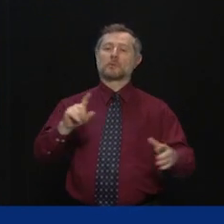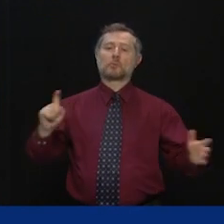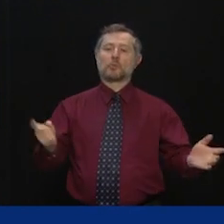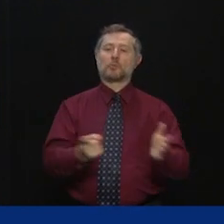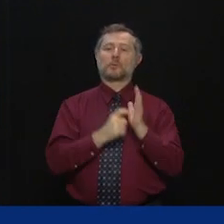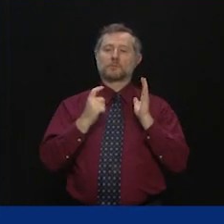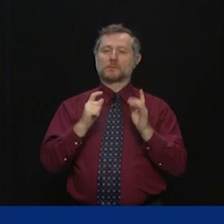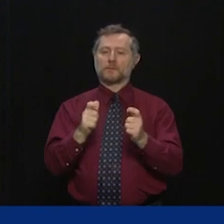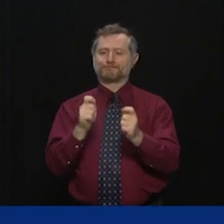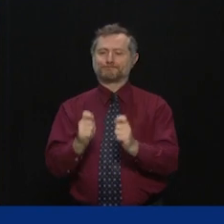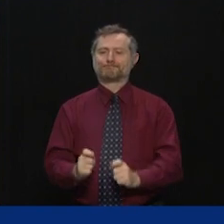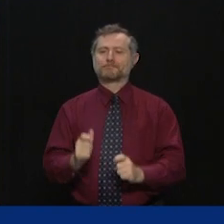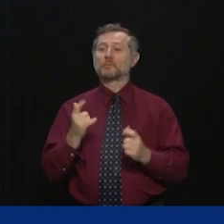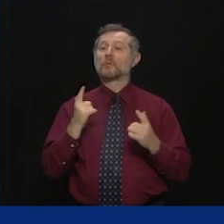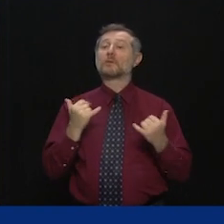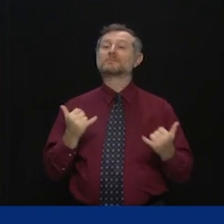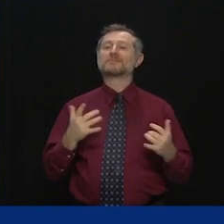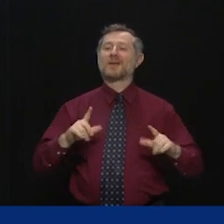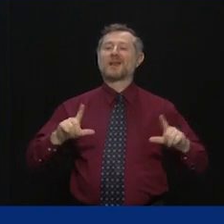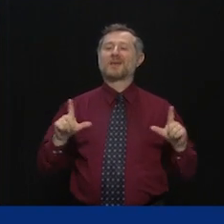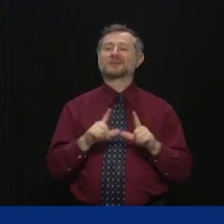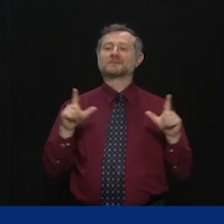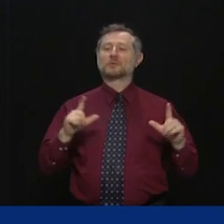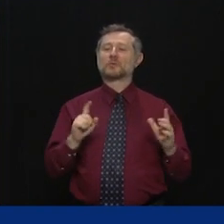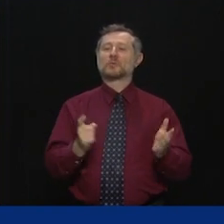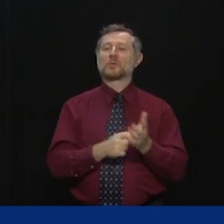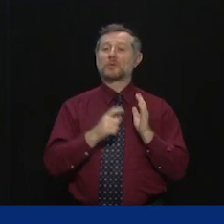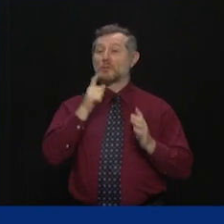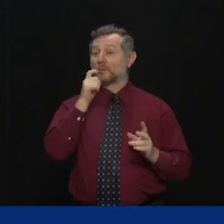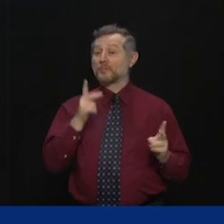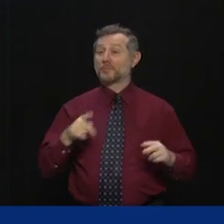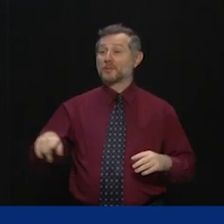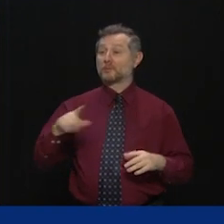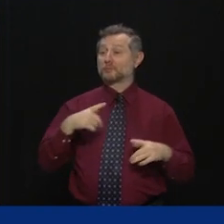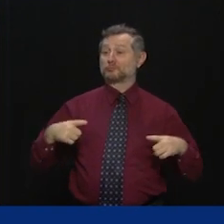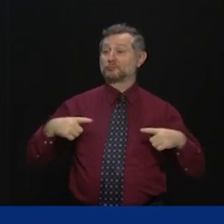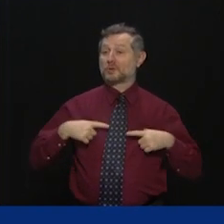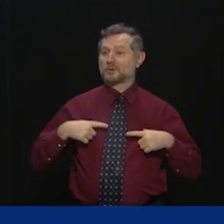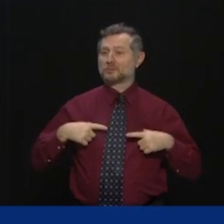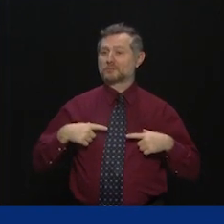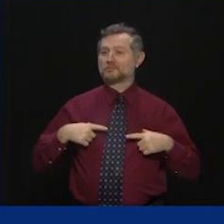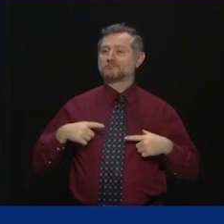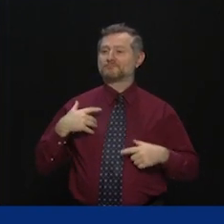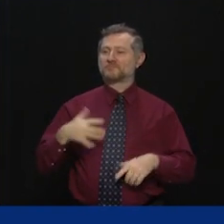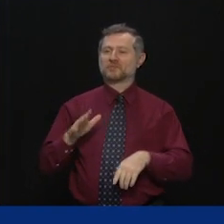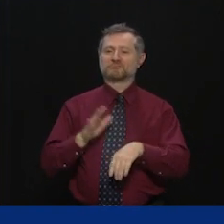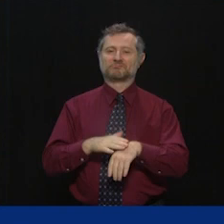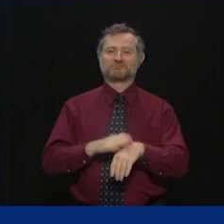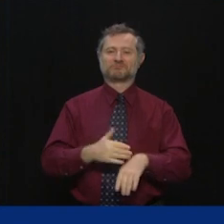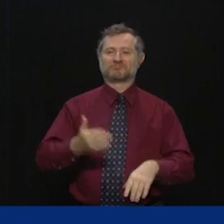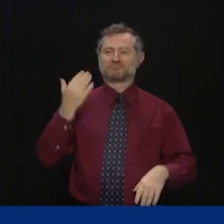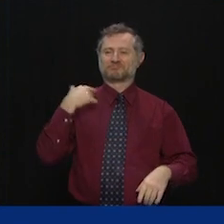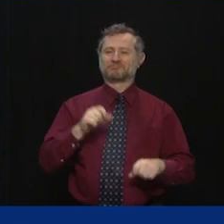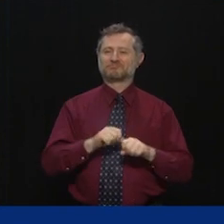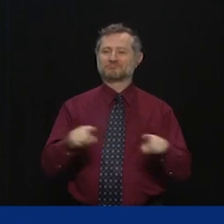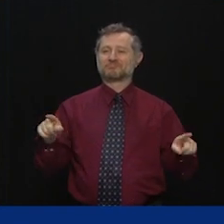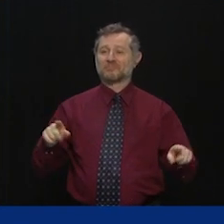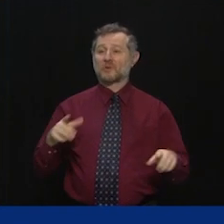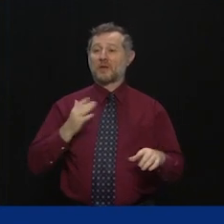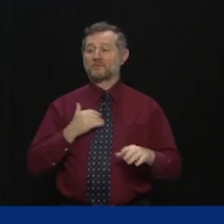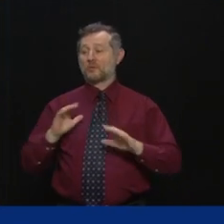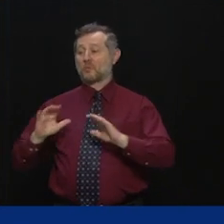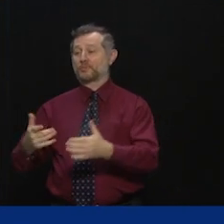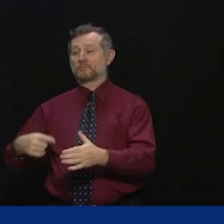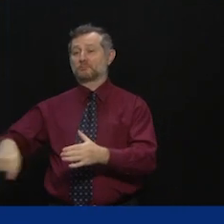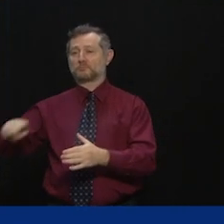to the current licensing requirements for us to bring someone who's retired. We've sent out the alarm. We have a pool of individuals who want to